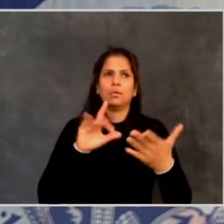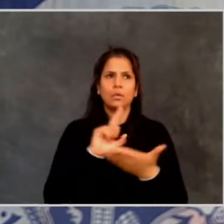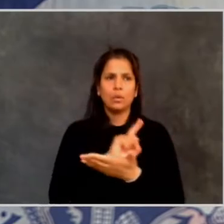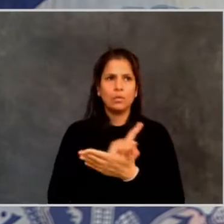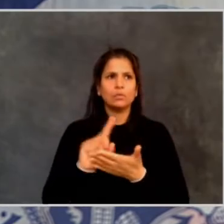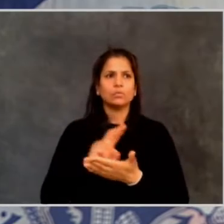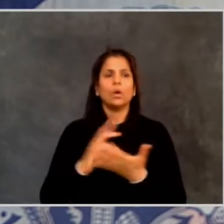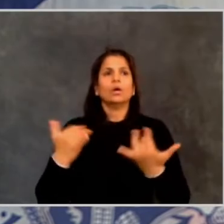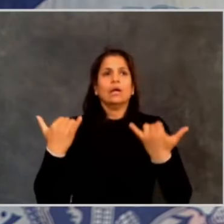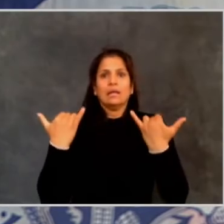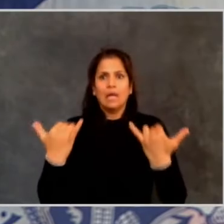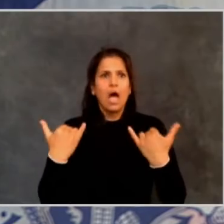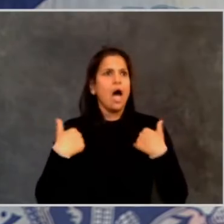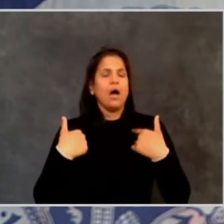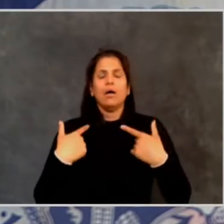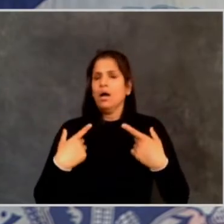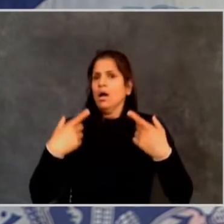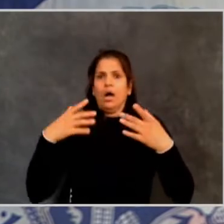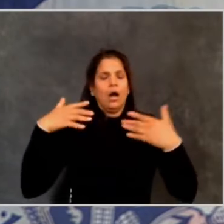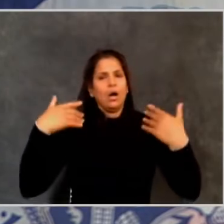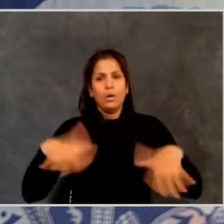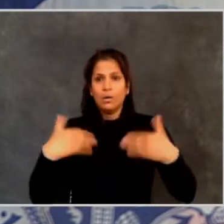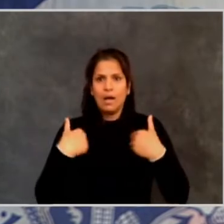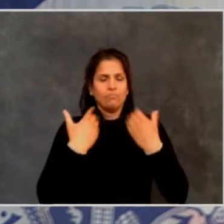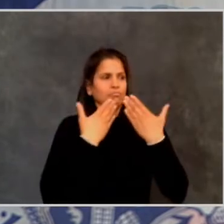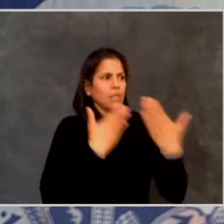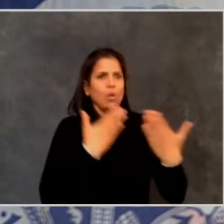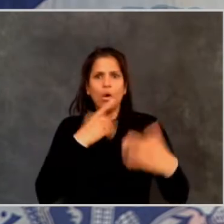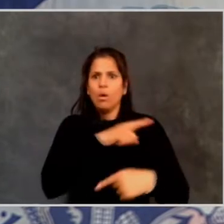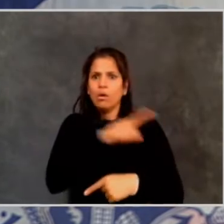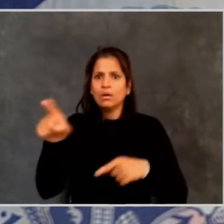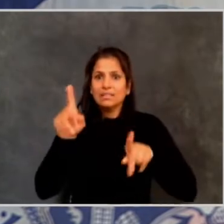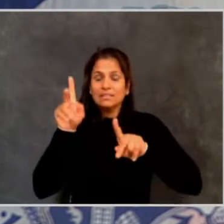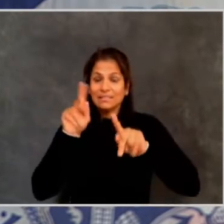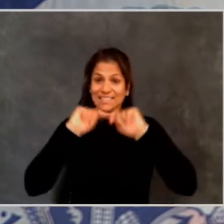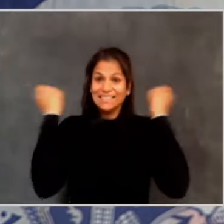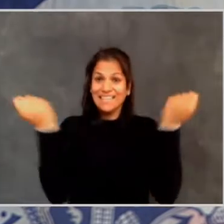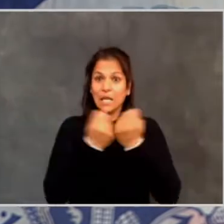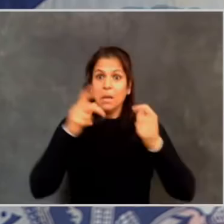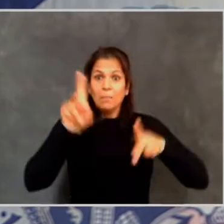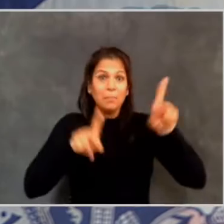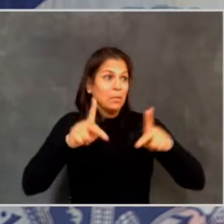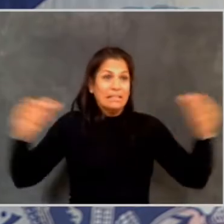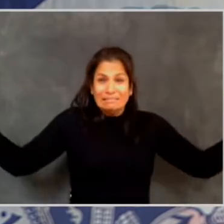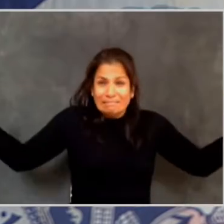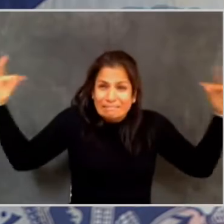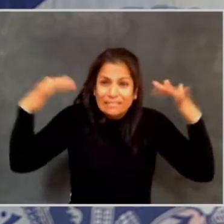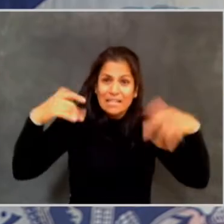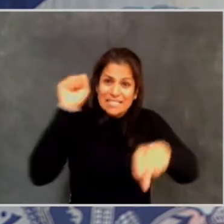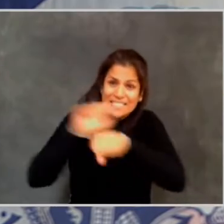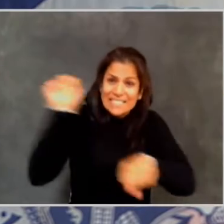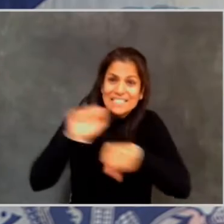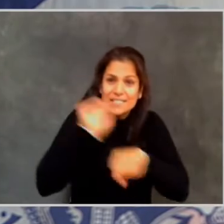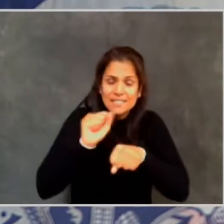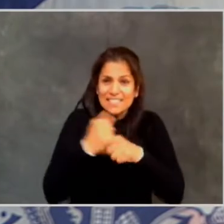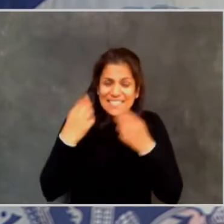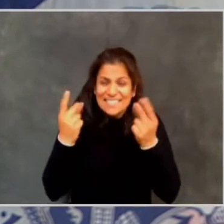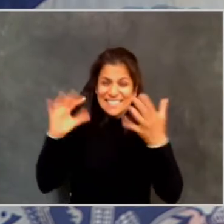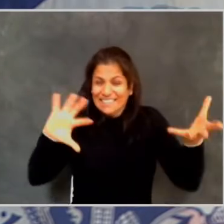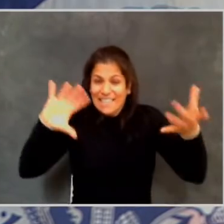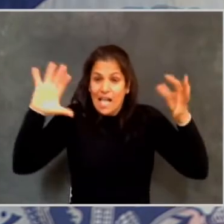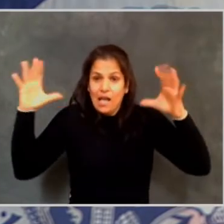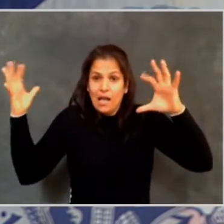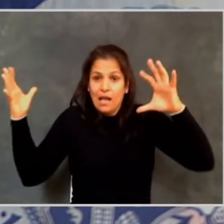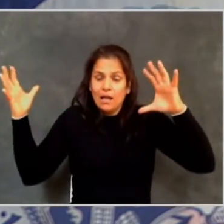could have imagined, honestly. The fact is, from the first time we started talking about it, Dr.